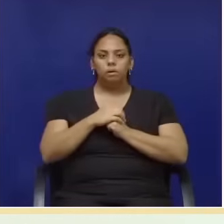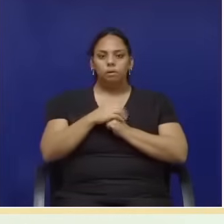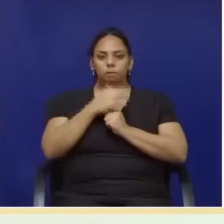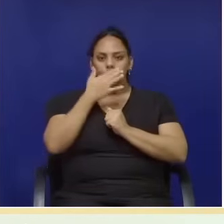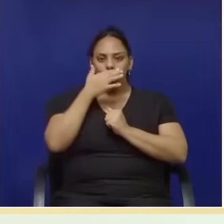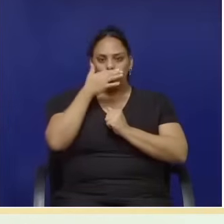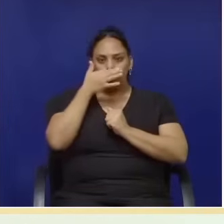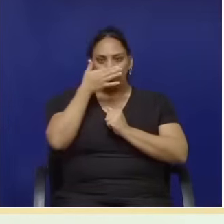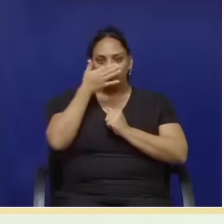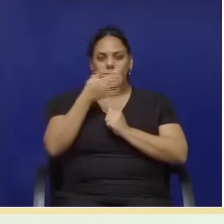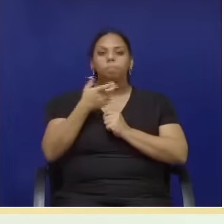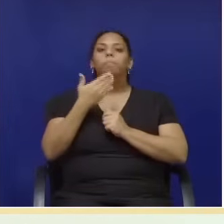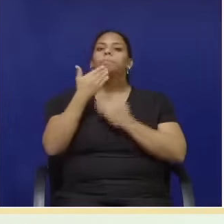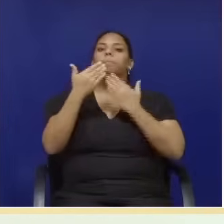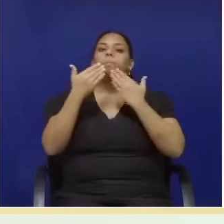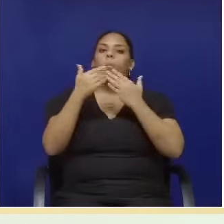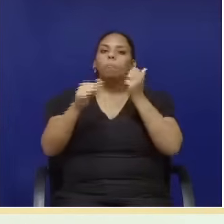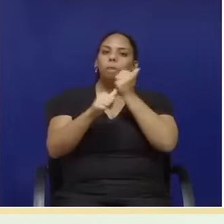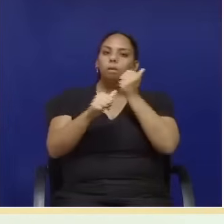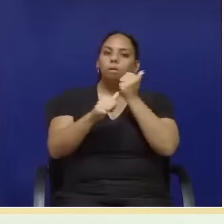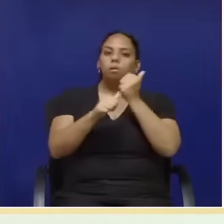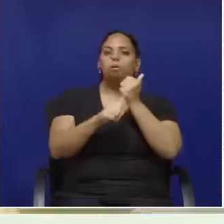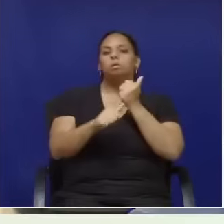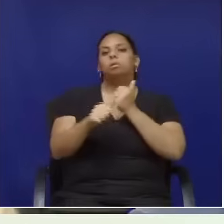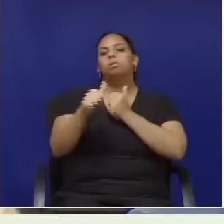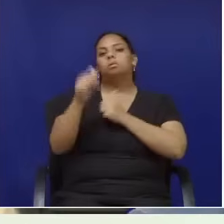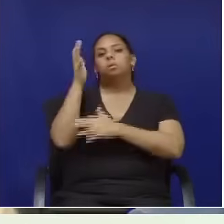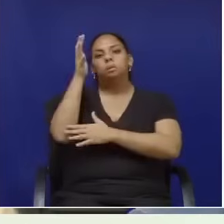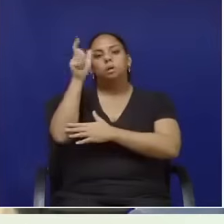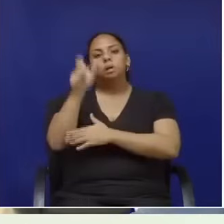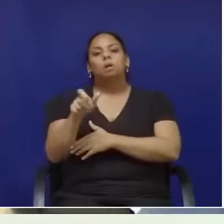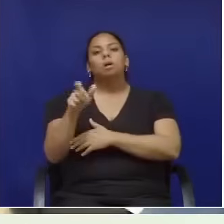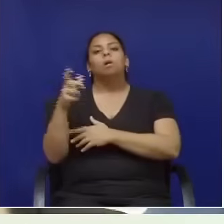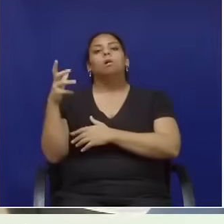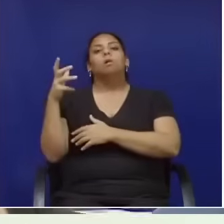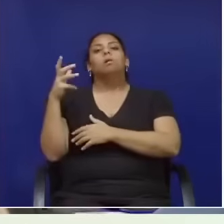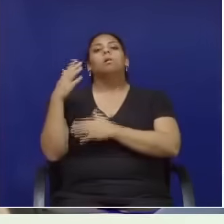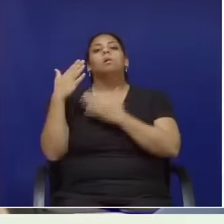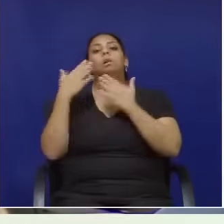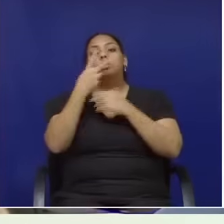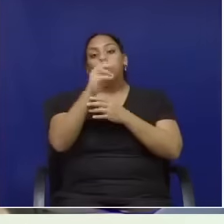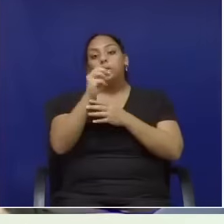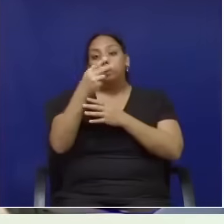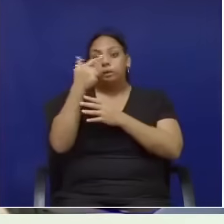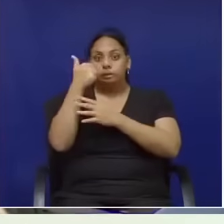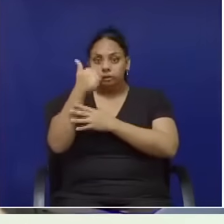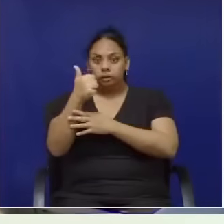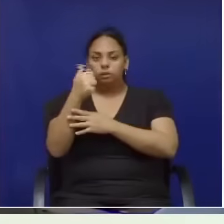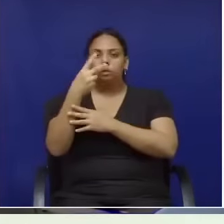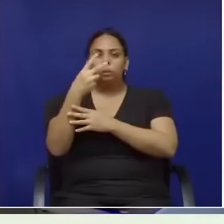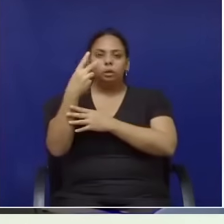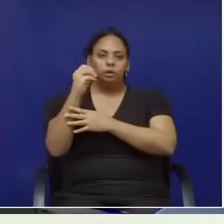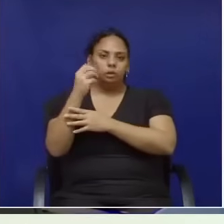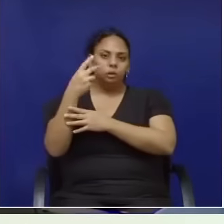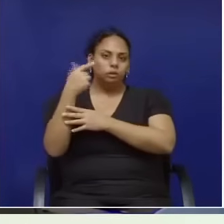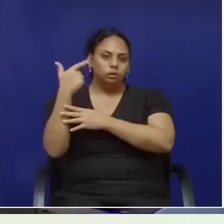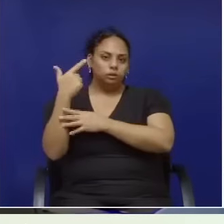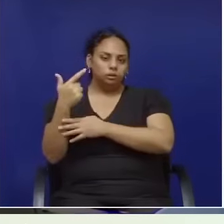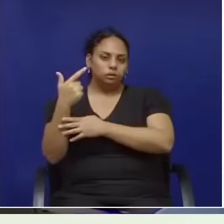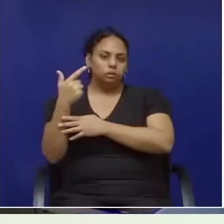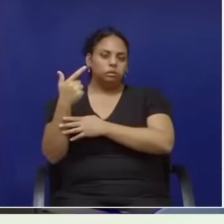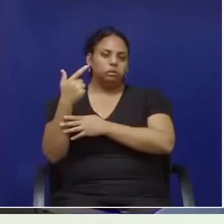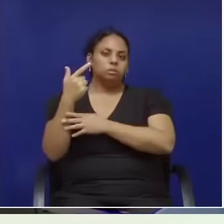Thank you, Honourable Deputy Speaker. Honourable Minister, the 2026-27 budget also includes the provision